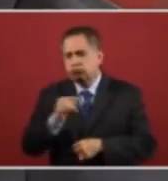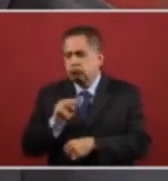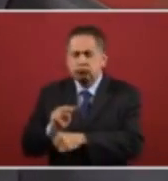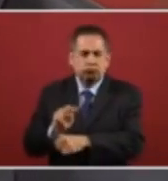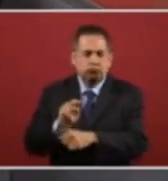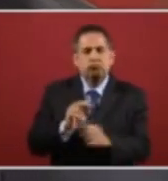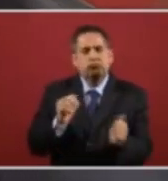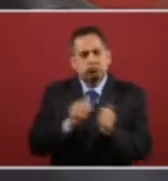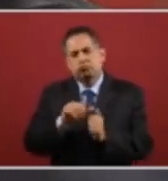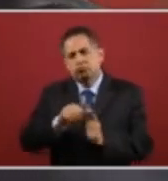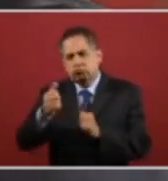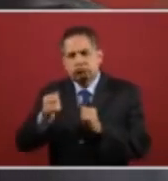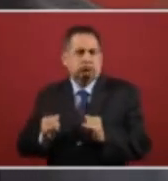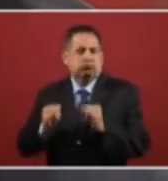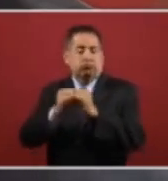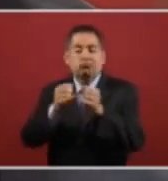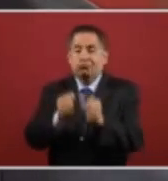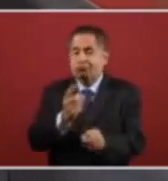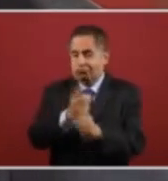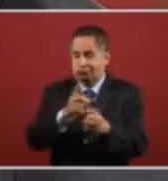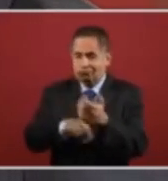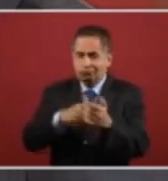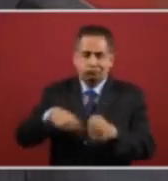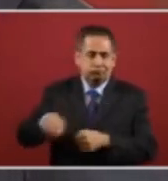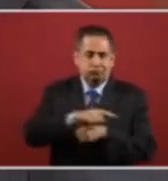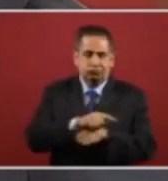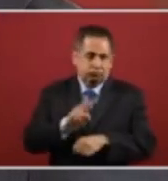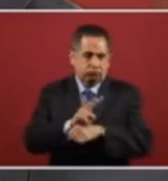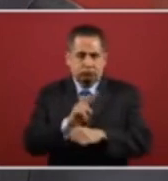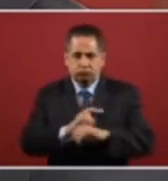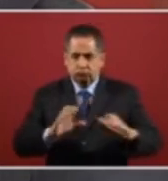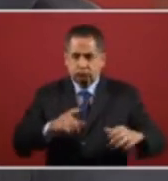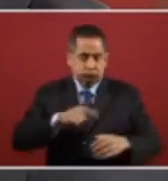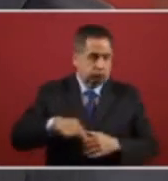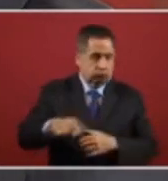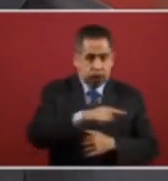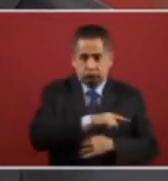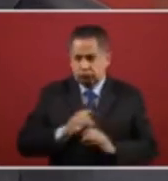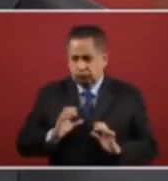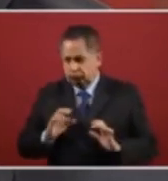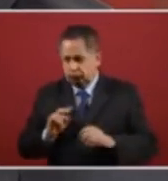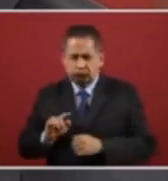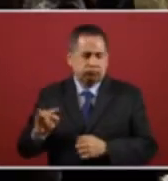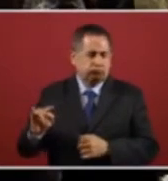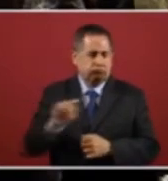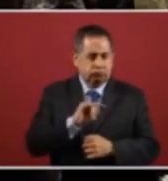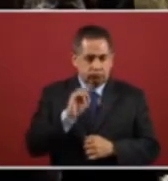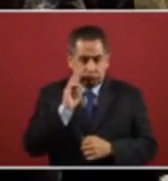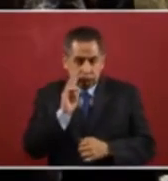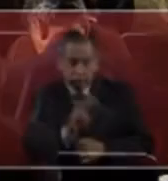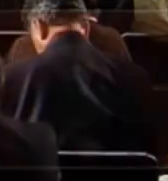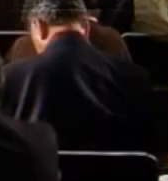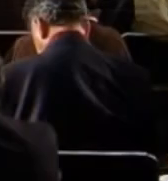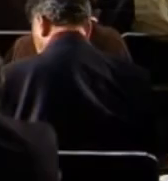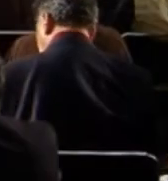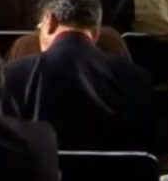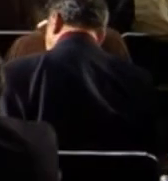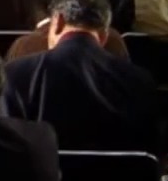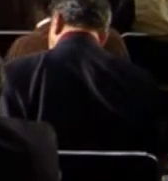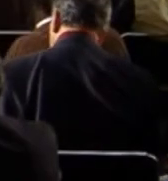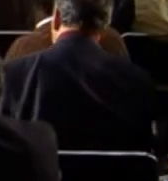this, also with the additional institutions that are in charge of taking care of these ducks,